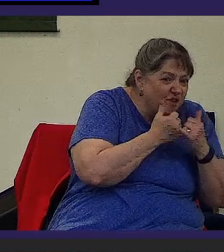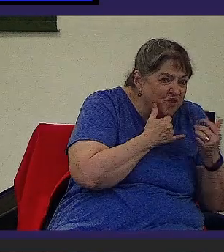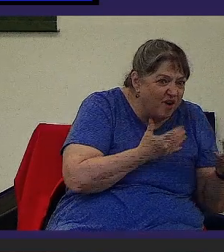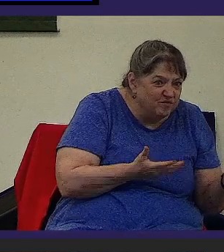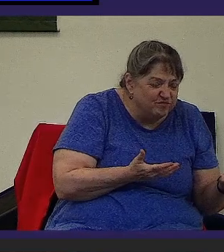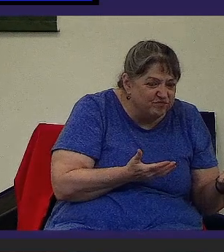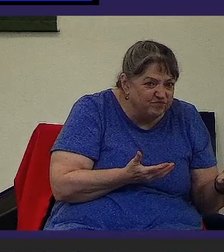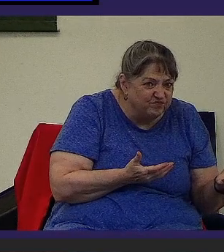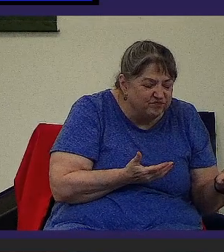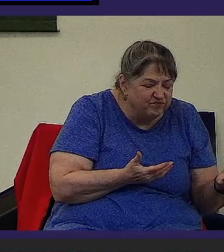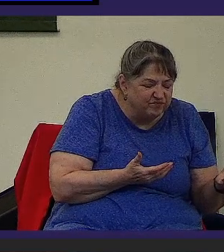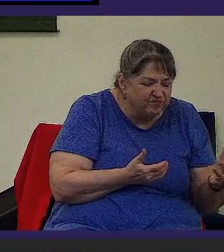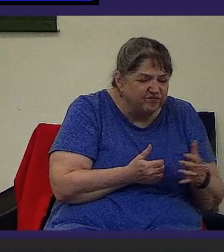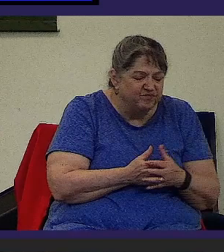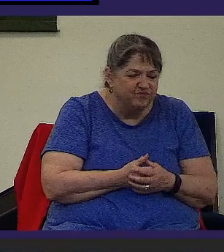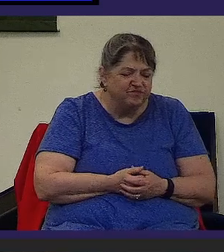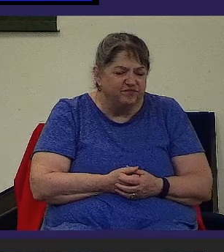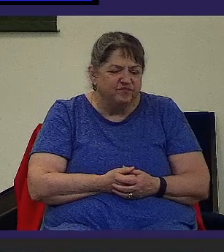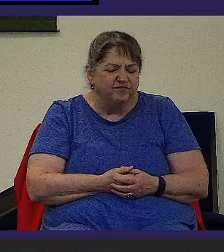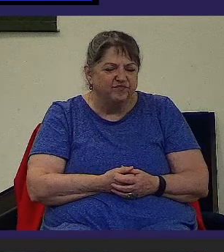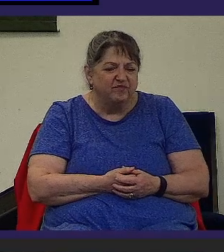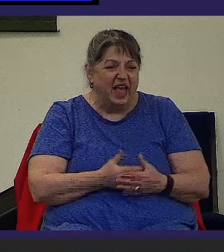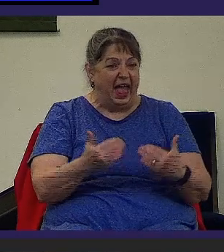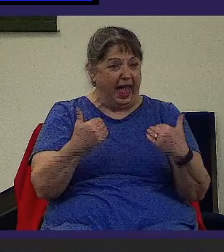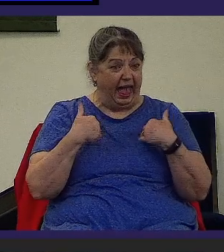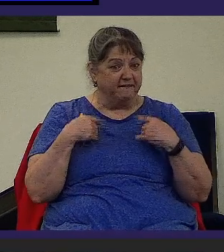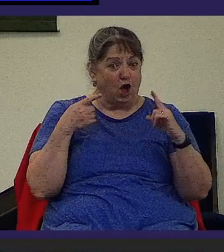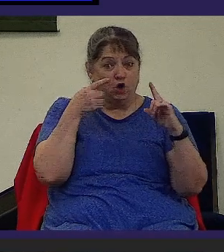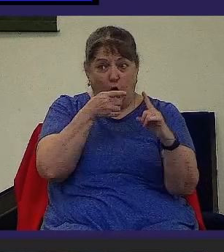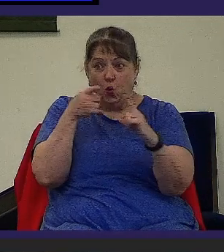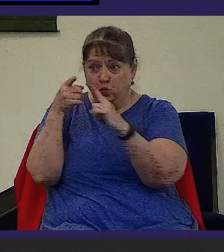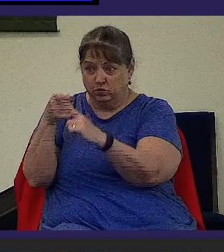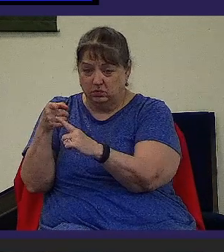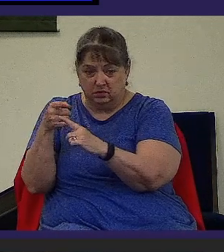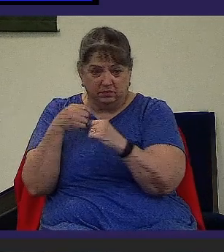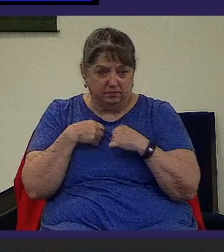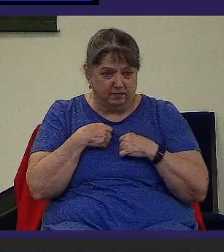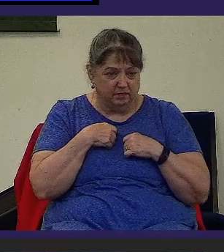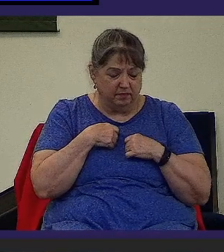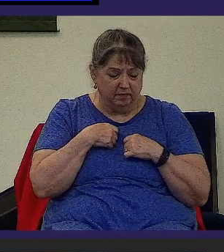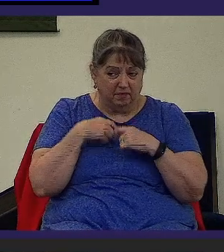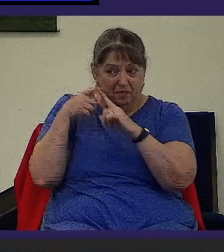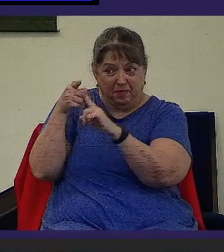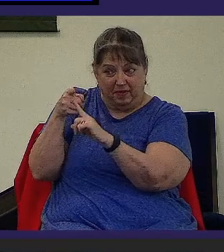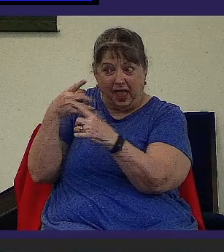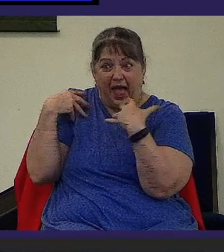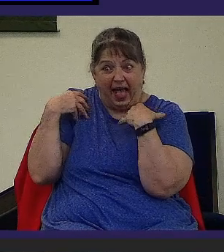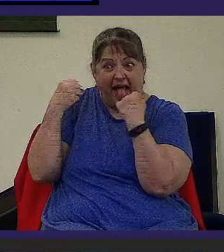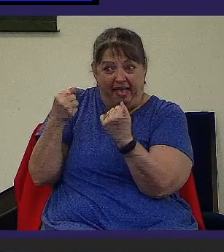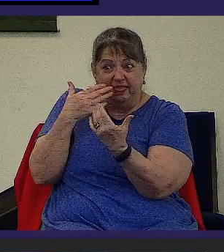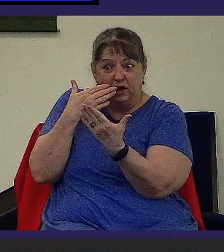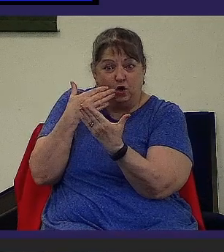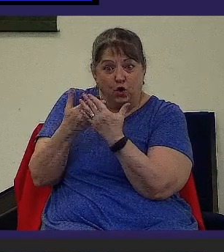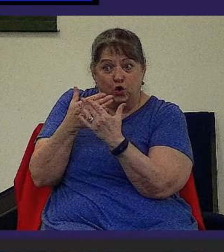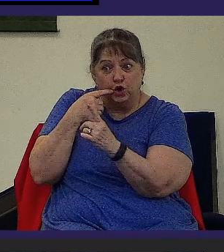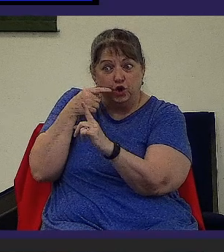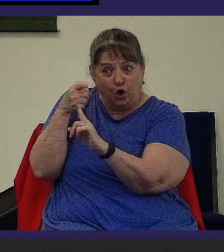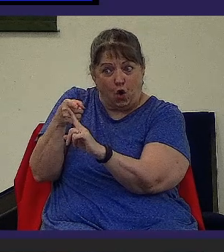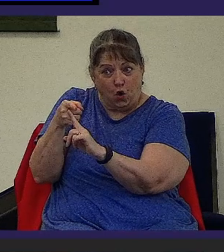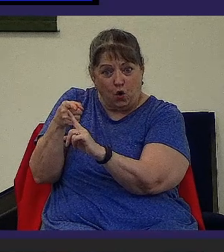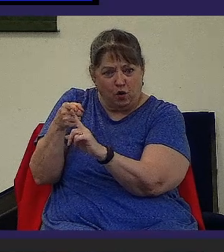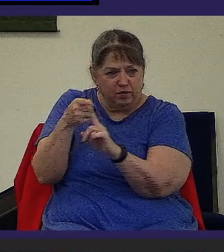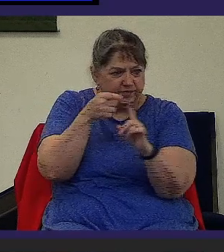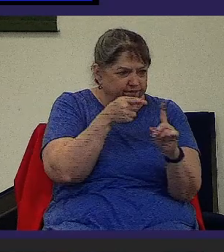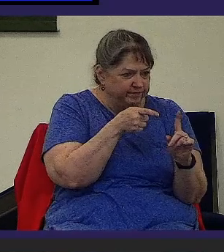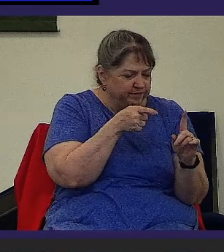about uh healthy goals and unhealthy goals so a healthy goal is a whole a goal that you have